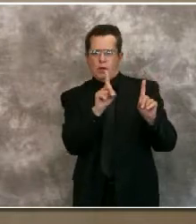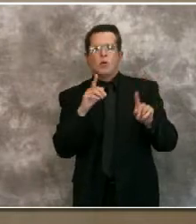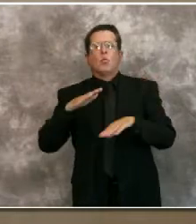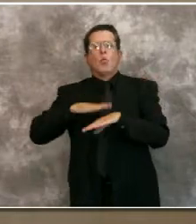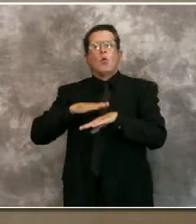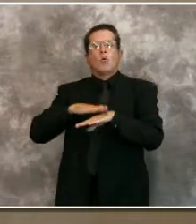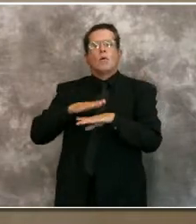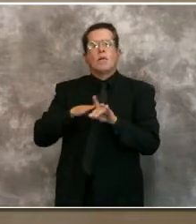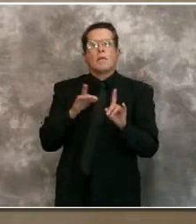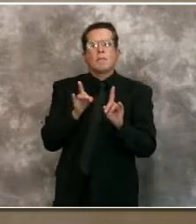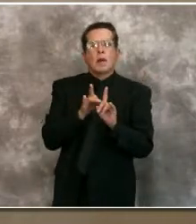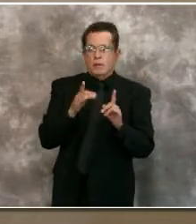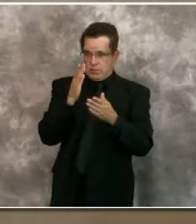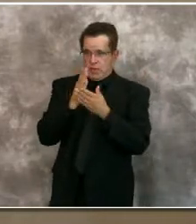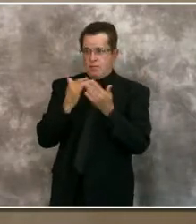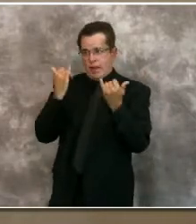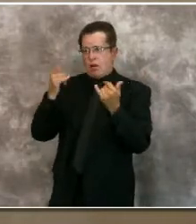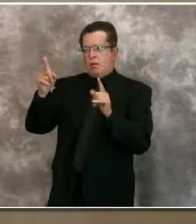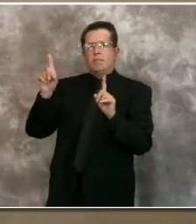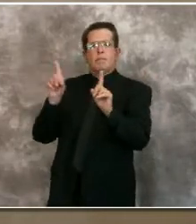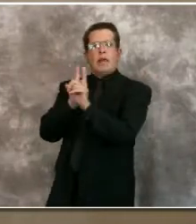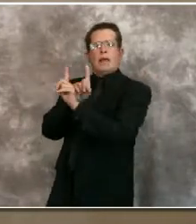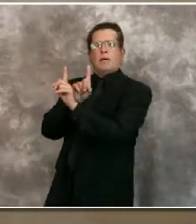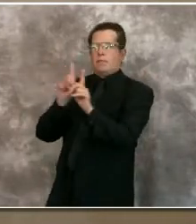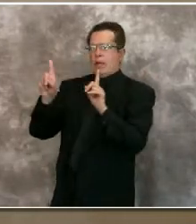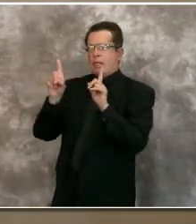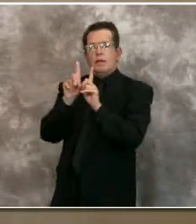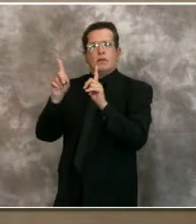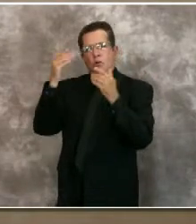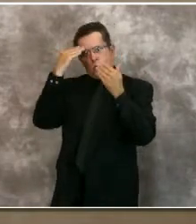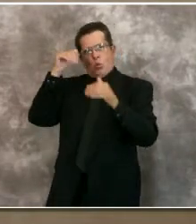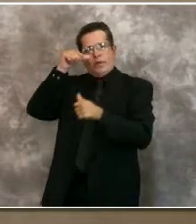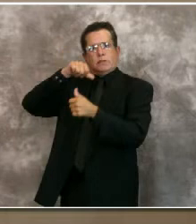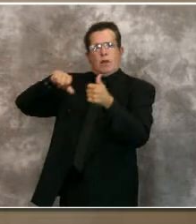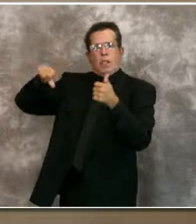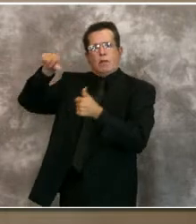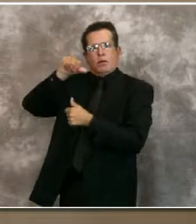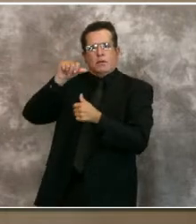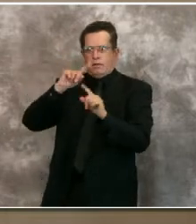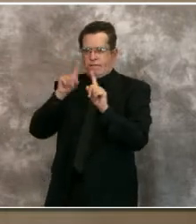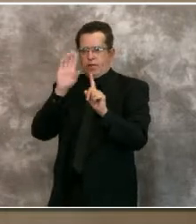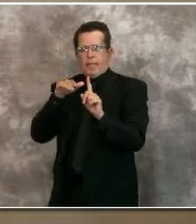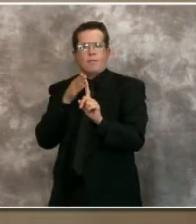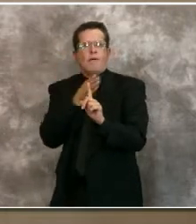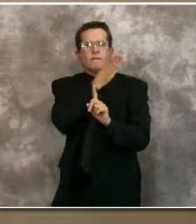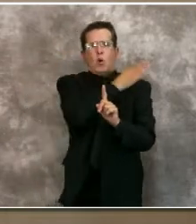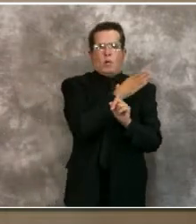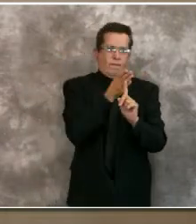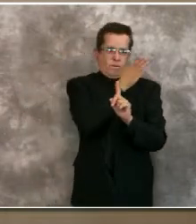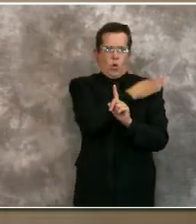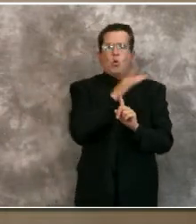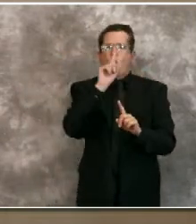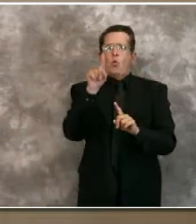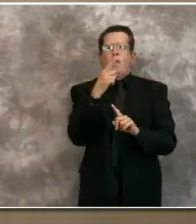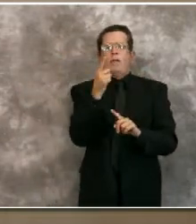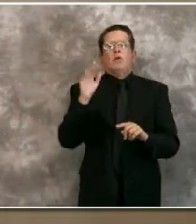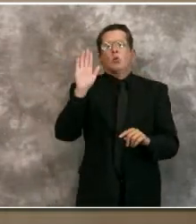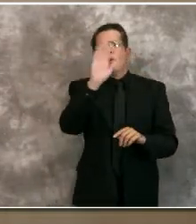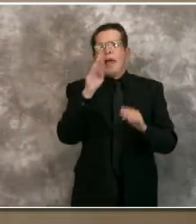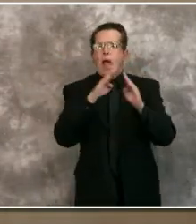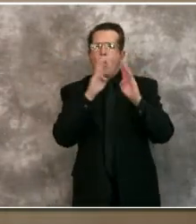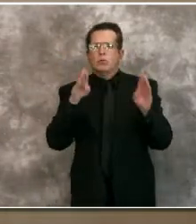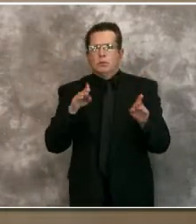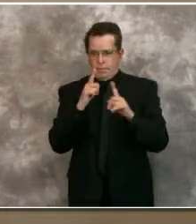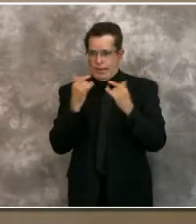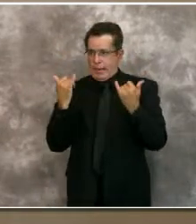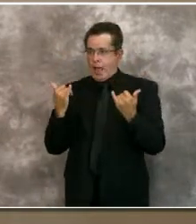who don't necessarily know each other, which is different from what we've been in for 3 months, where people have been pretty much in their homes with their household members. You know, how